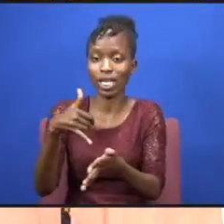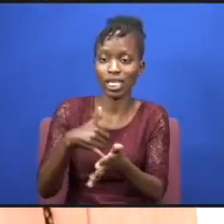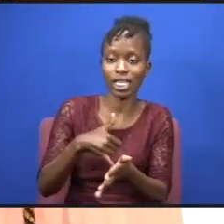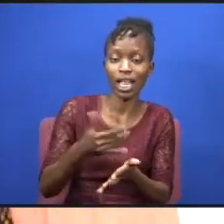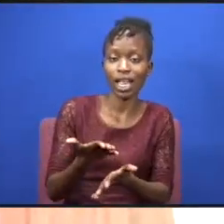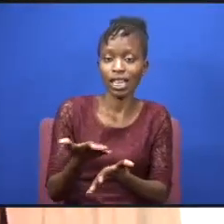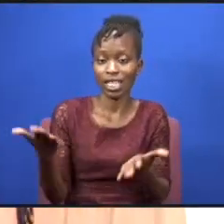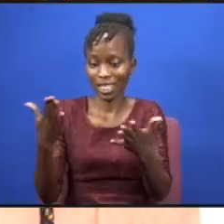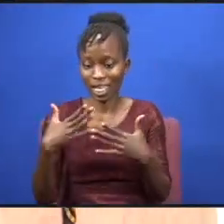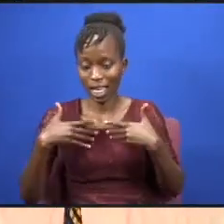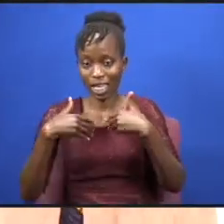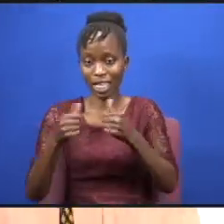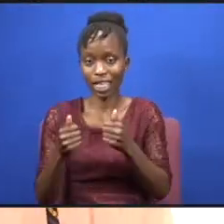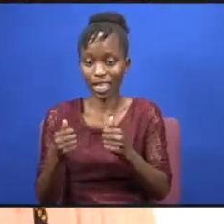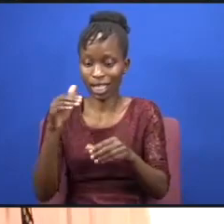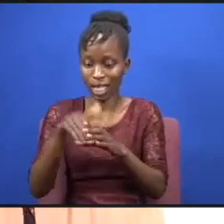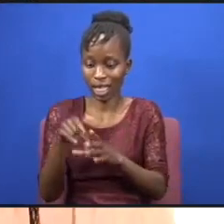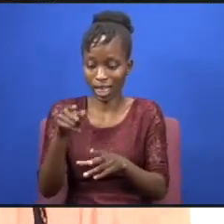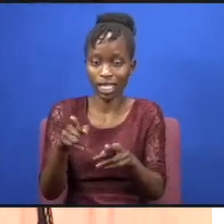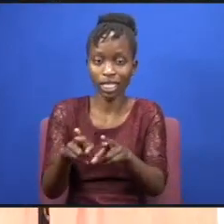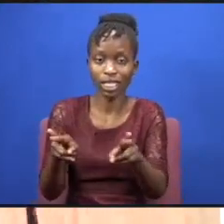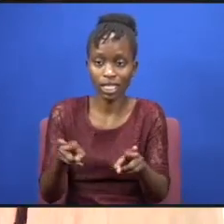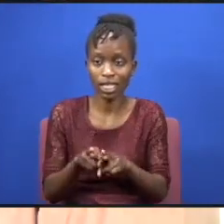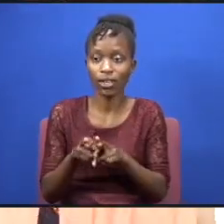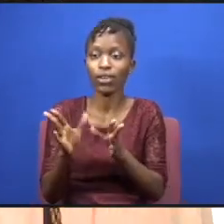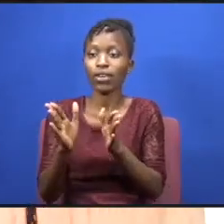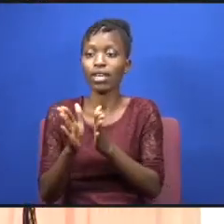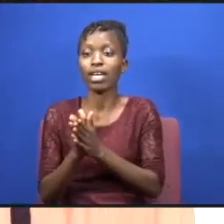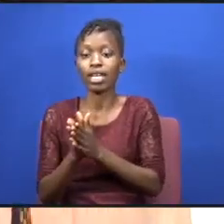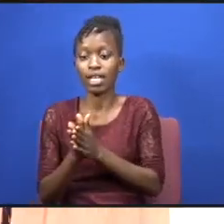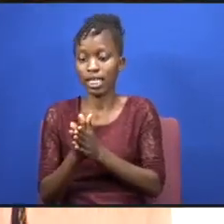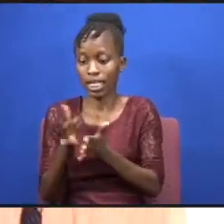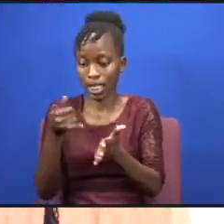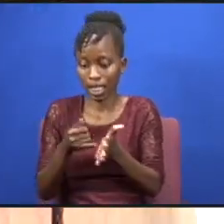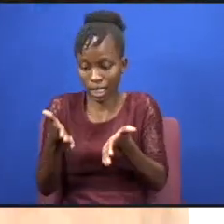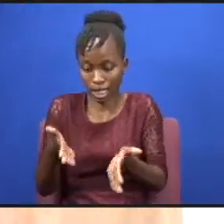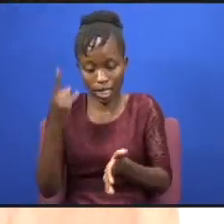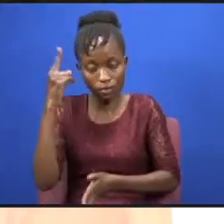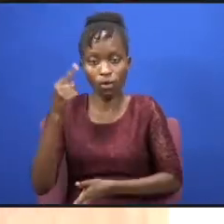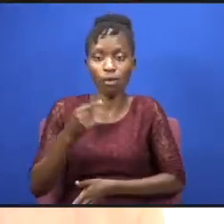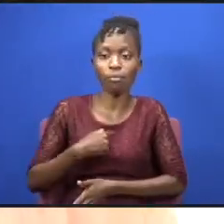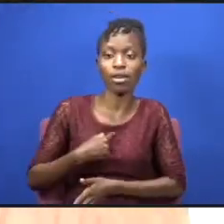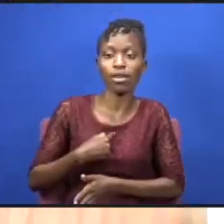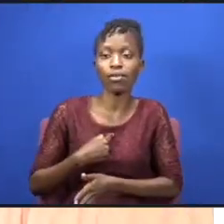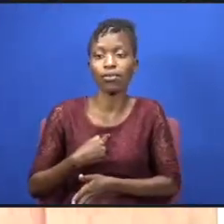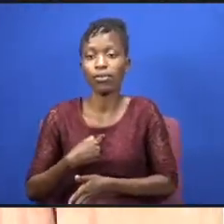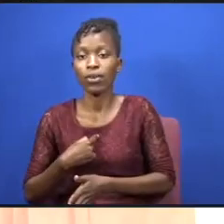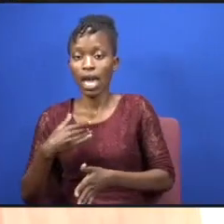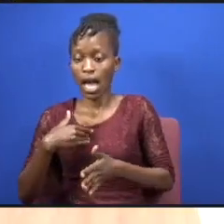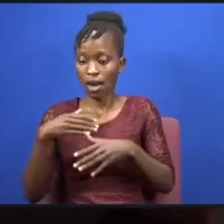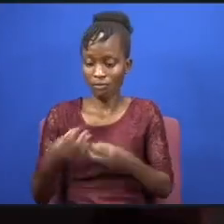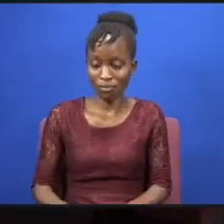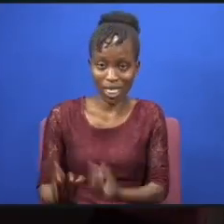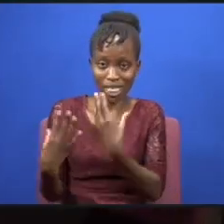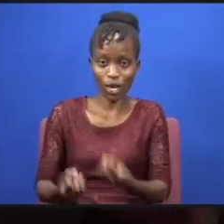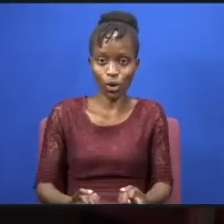There's a healing in this room, and it's here for me. There's a breakthrough in